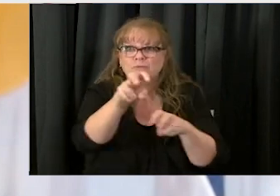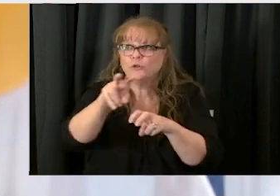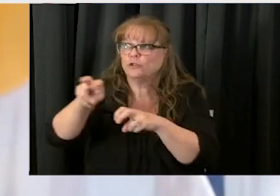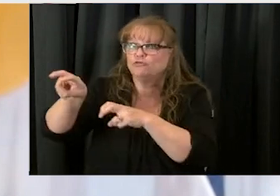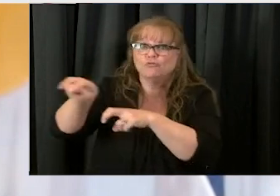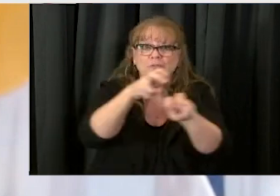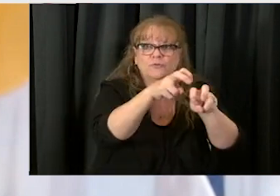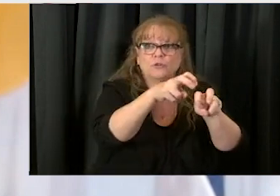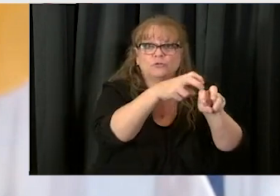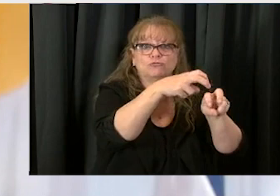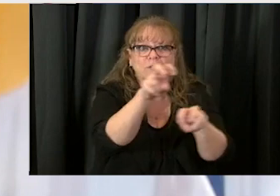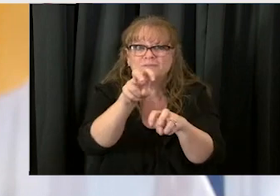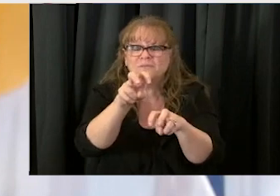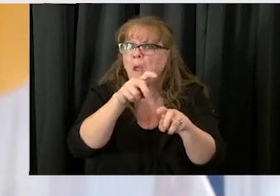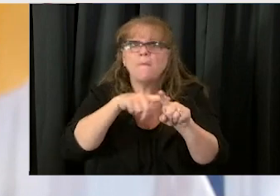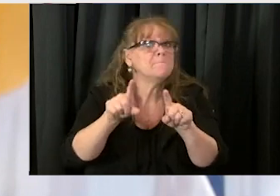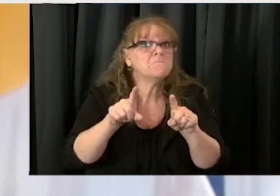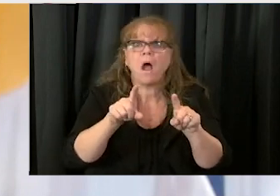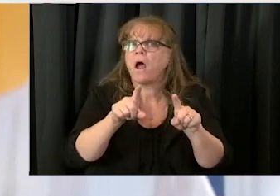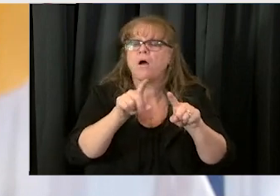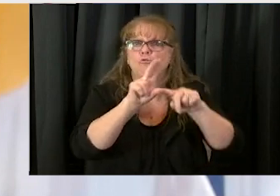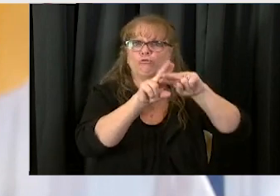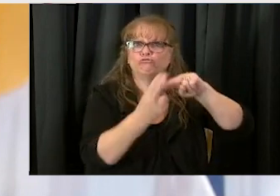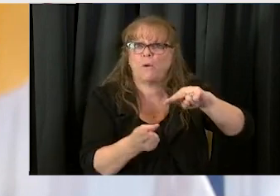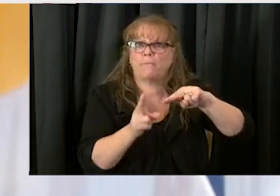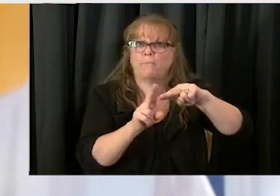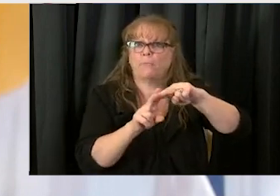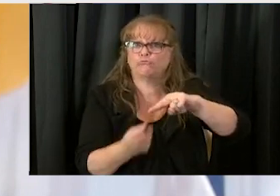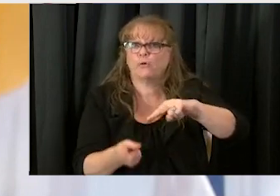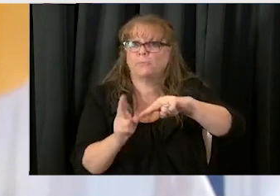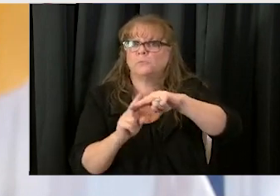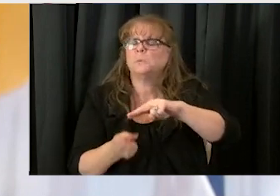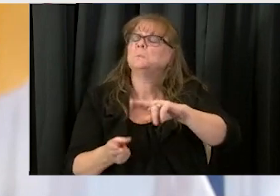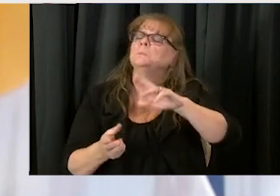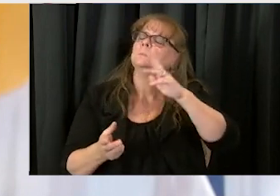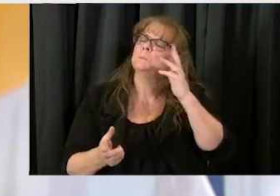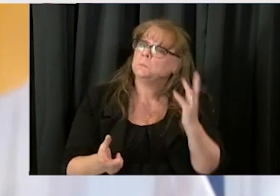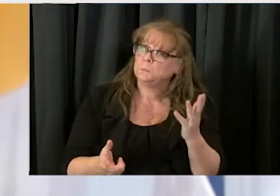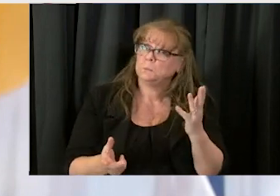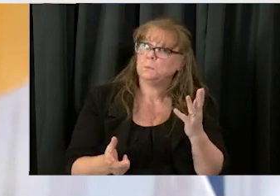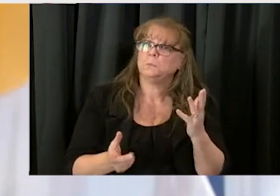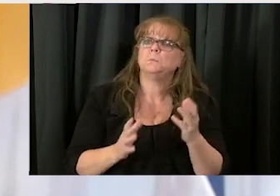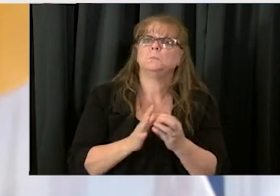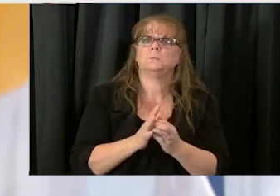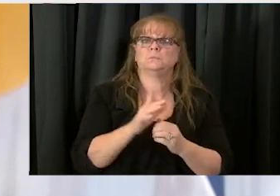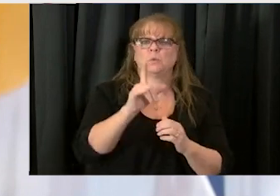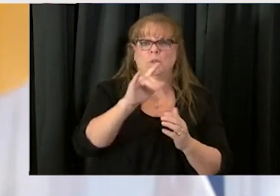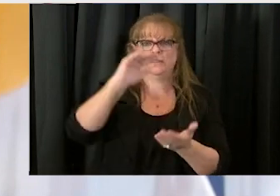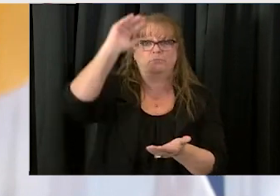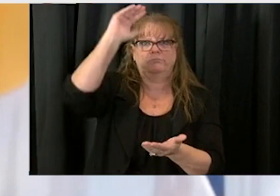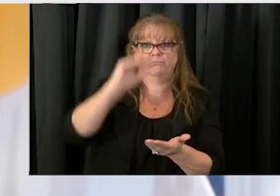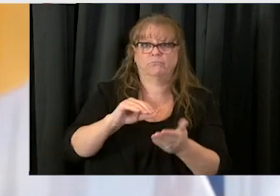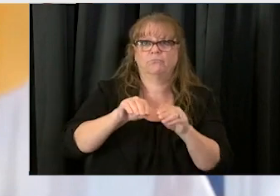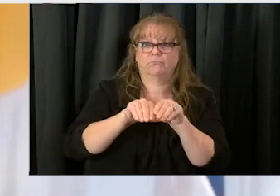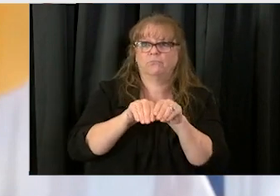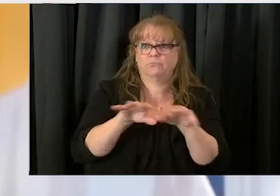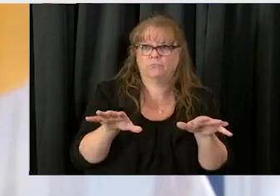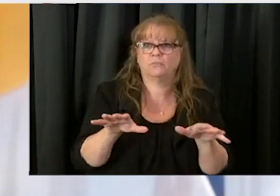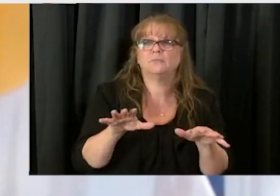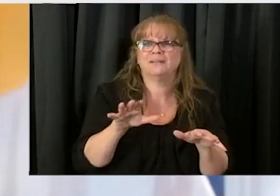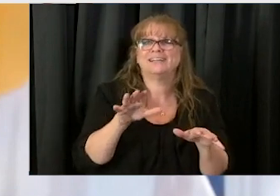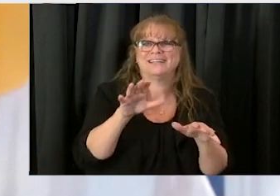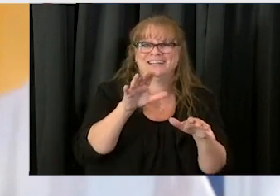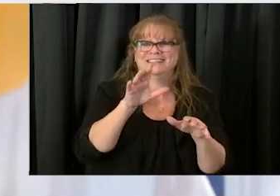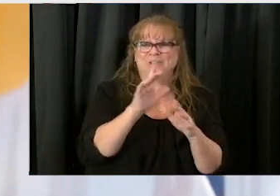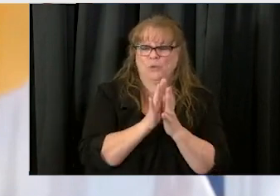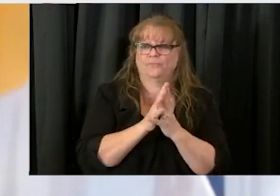the spread of the virus is affected by all of these public policy decisions we're talking about. 80% is just people's personal decisions and what they're doing. And so